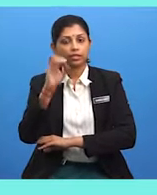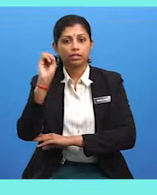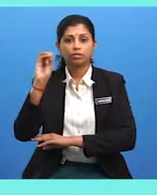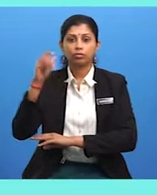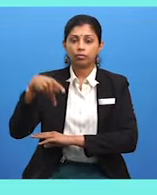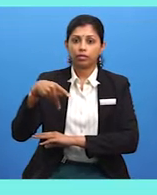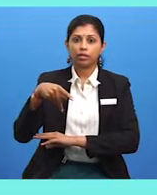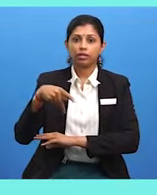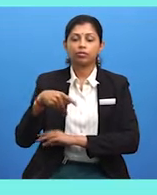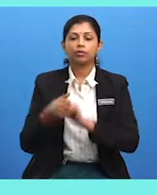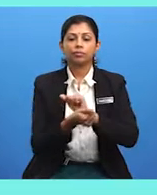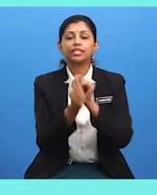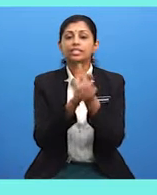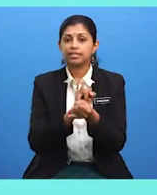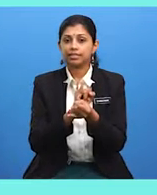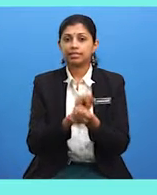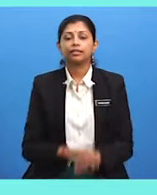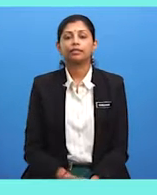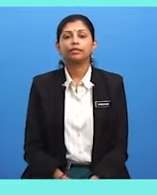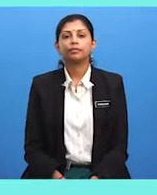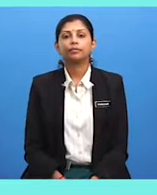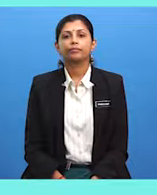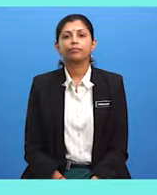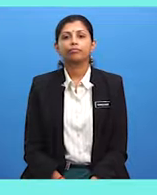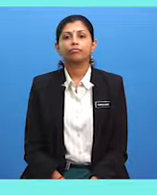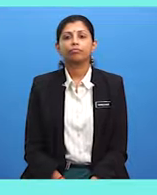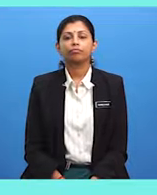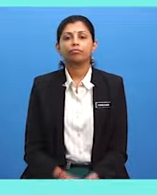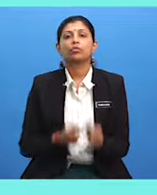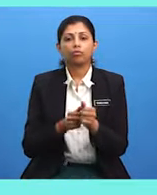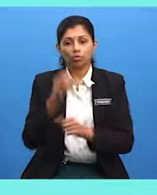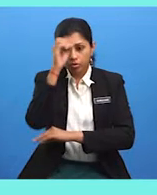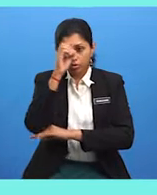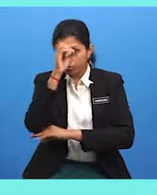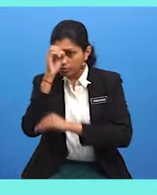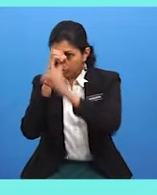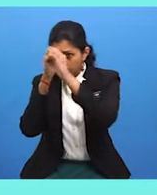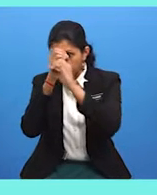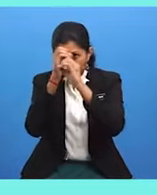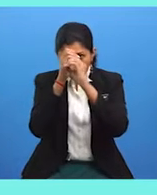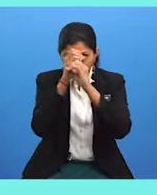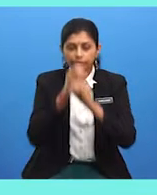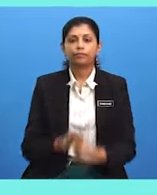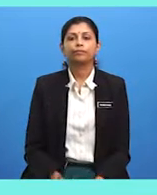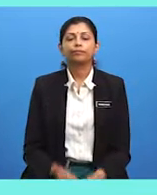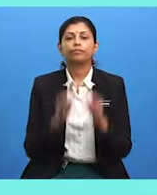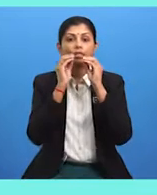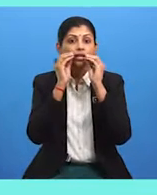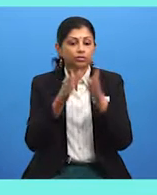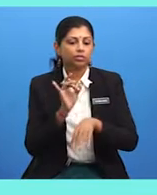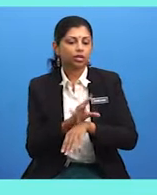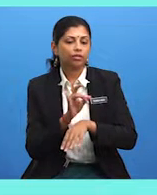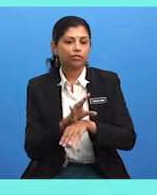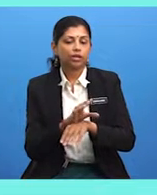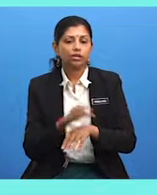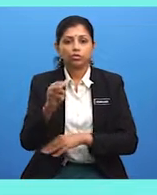be adjusted and fine-tuned based on observations. Teachers need to advise the students to